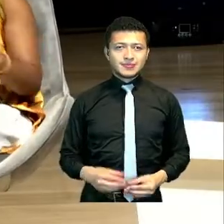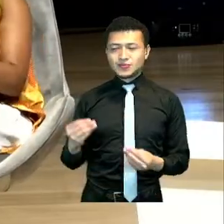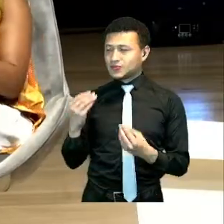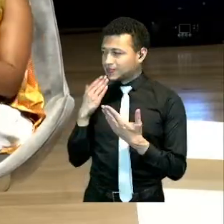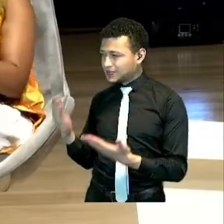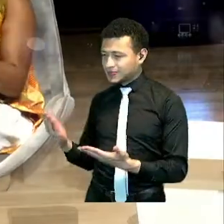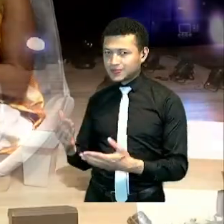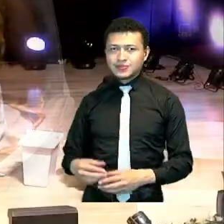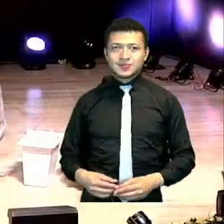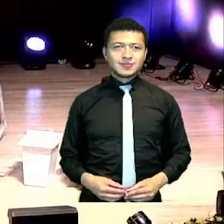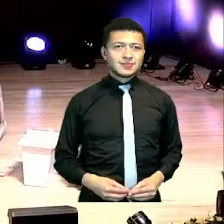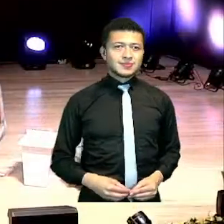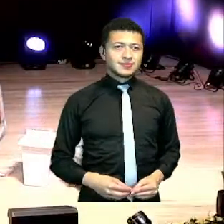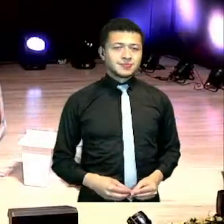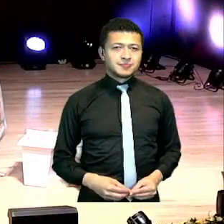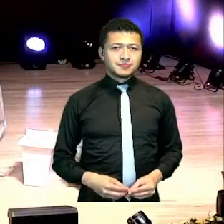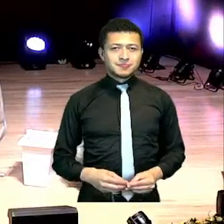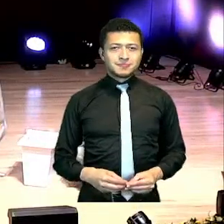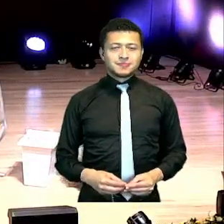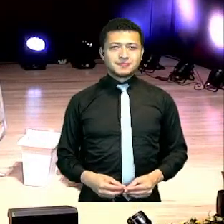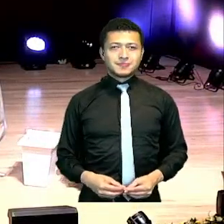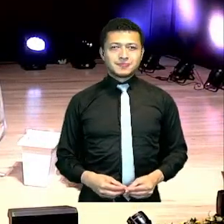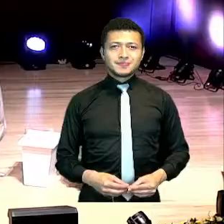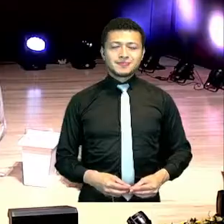Thank you, ma'am.